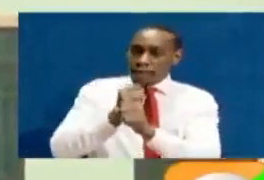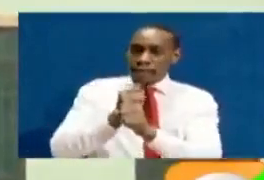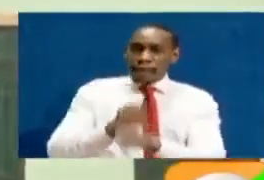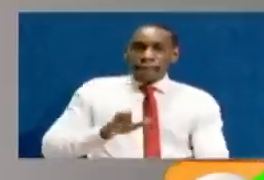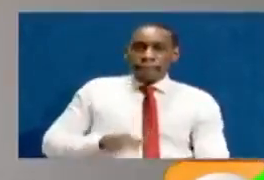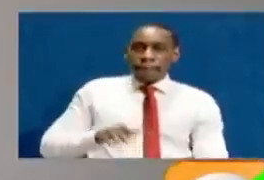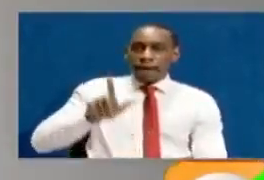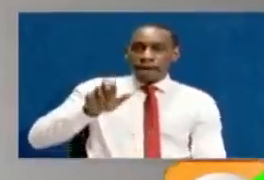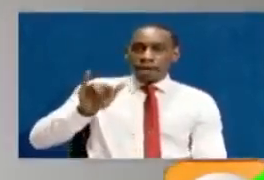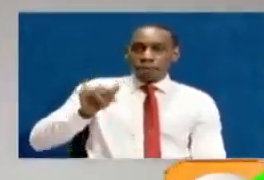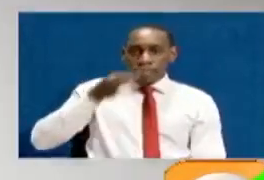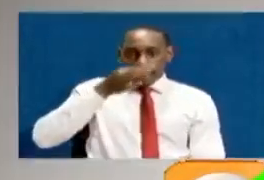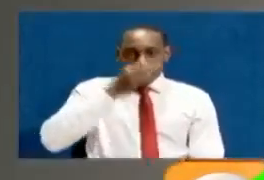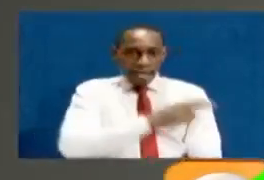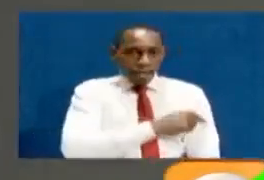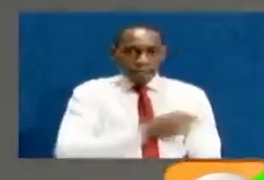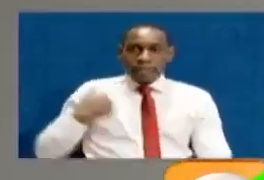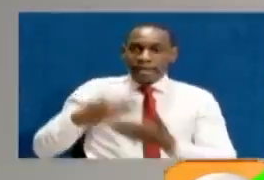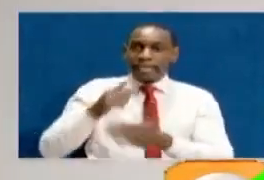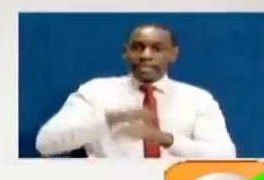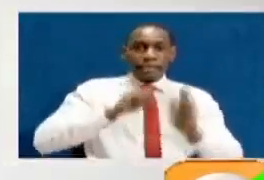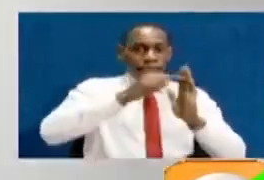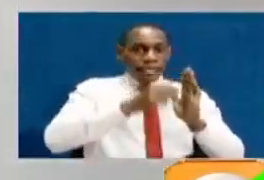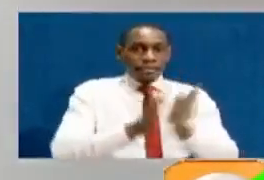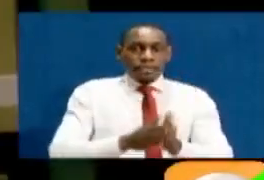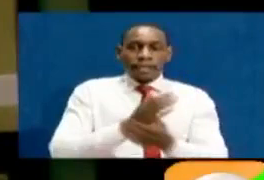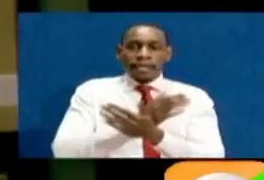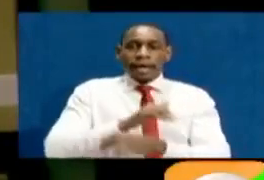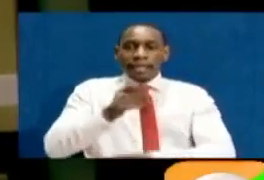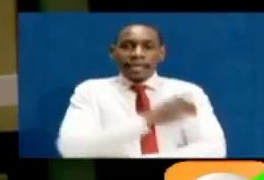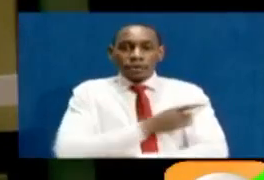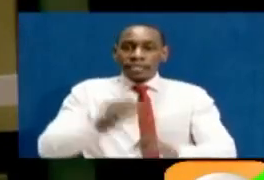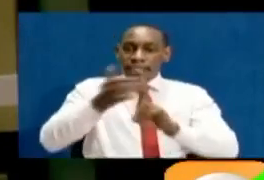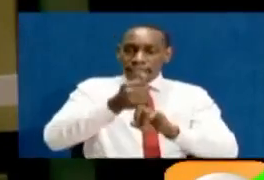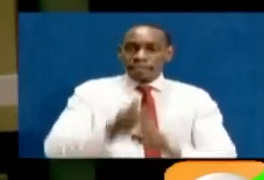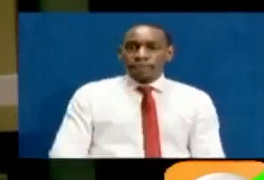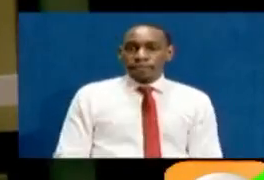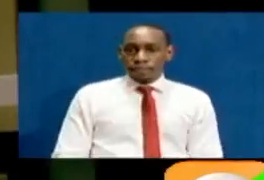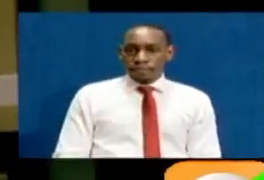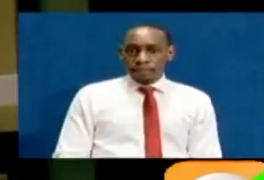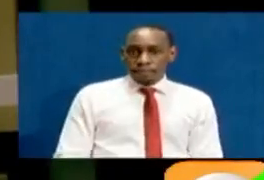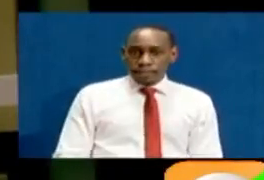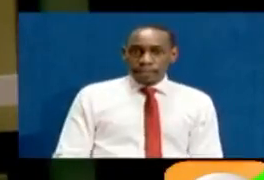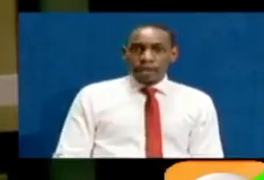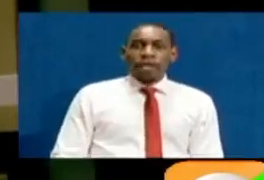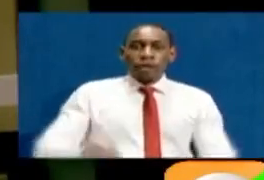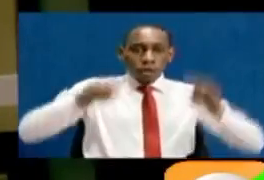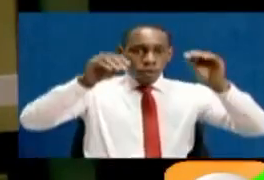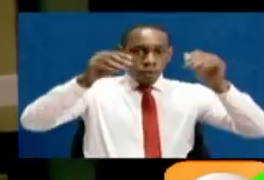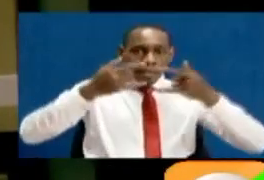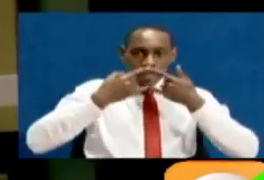workstation, Mama Lucy Kibaki Hospital, until her demands and those of her colleagues are met. We started receiving funny quality